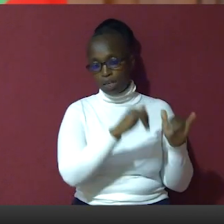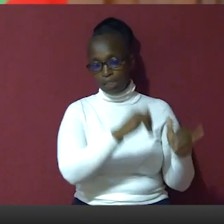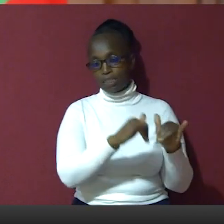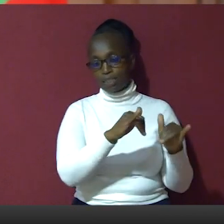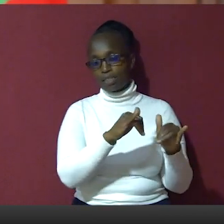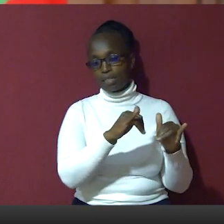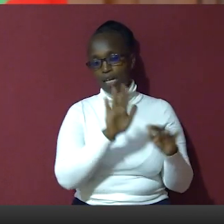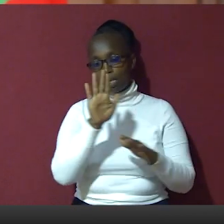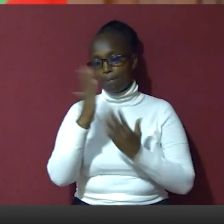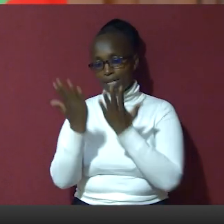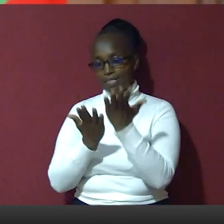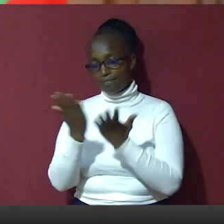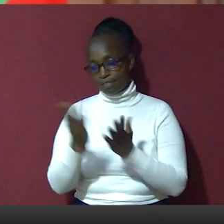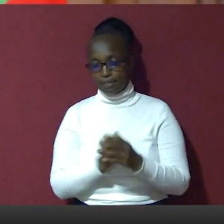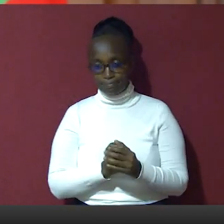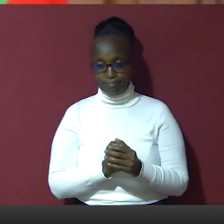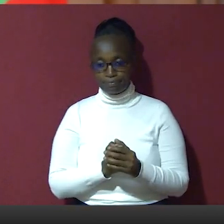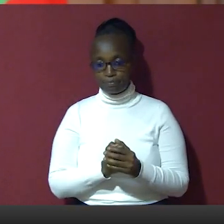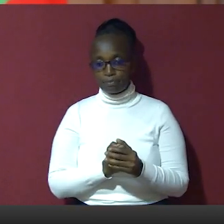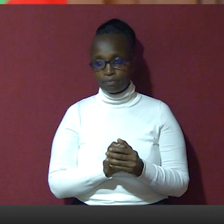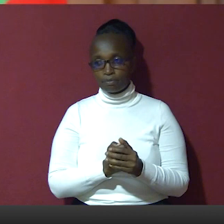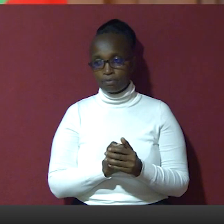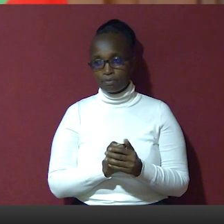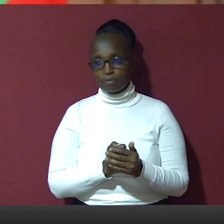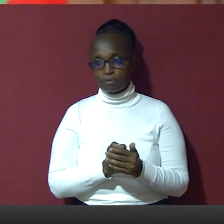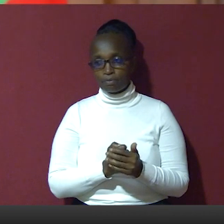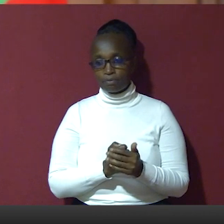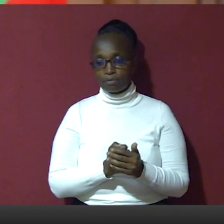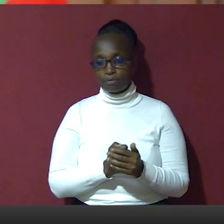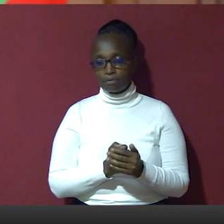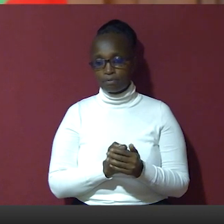their tenure of service whatsoever.